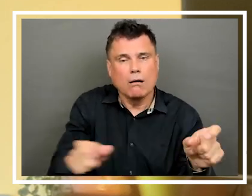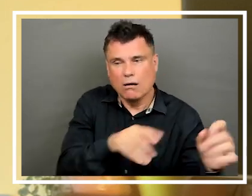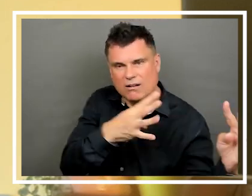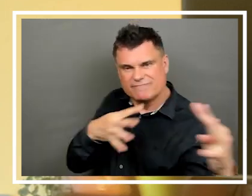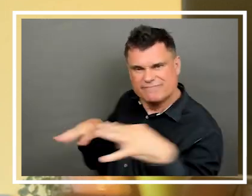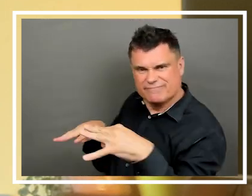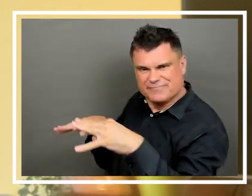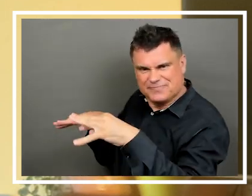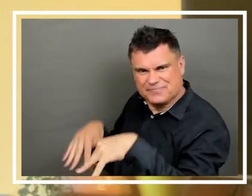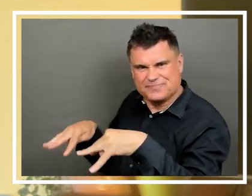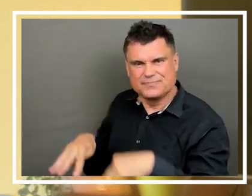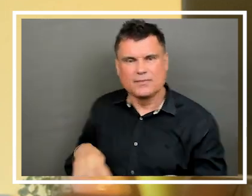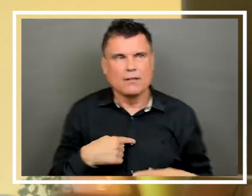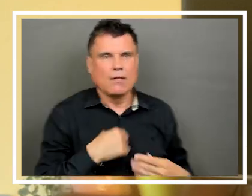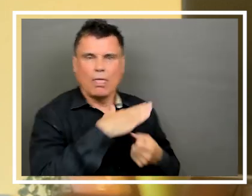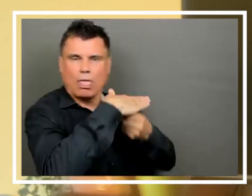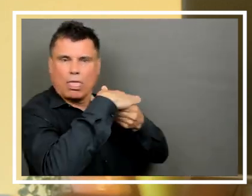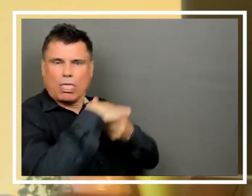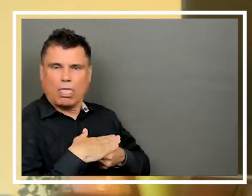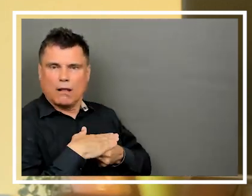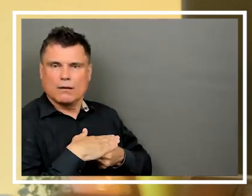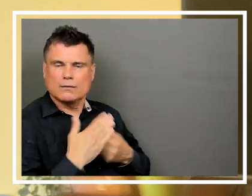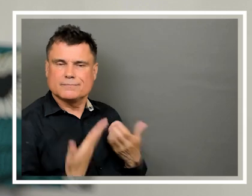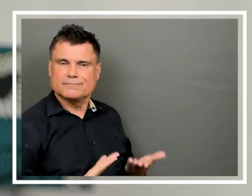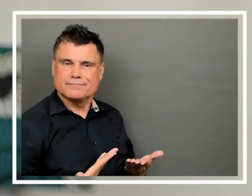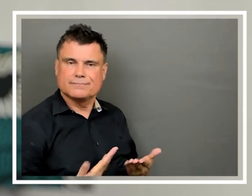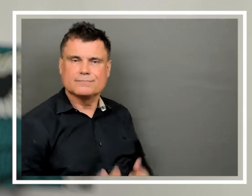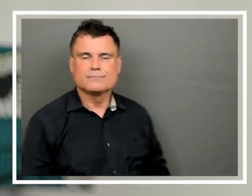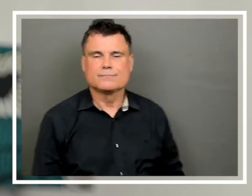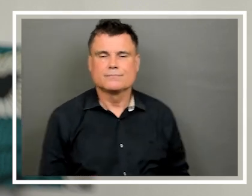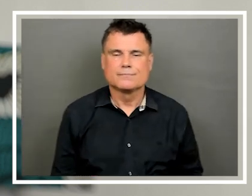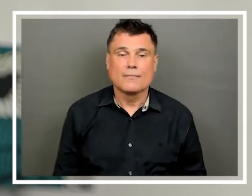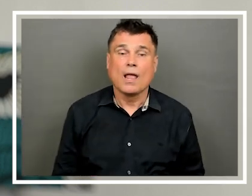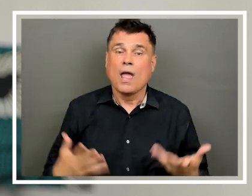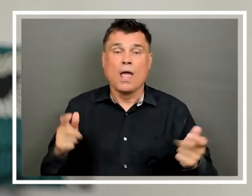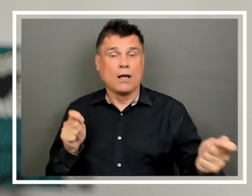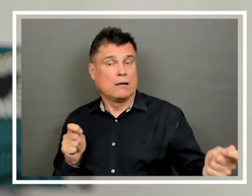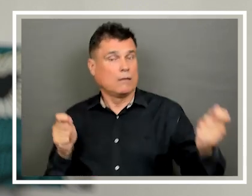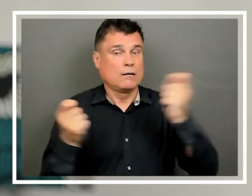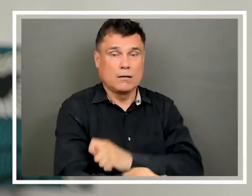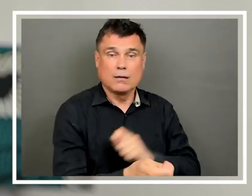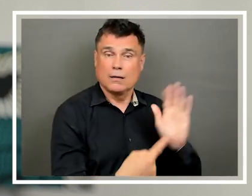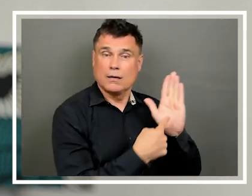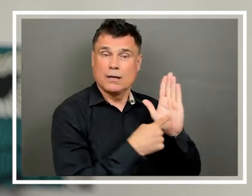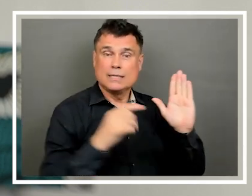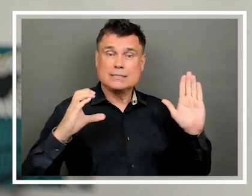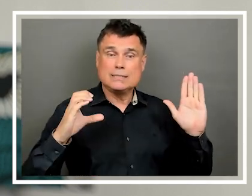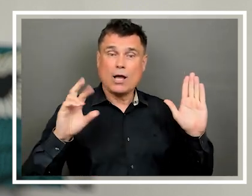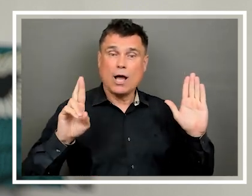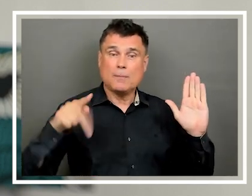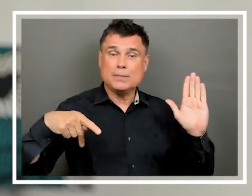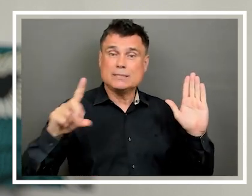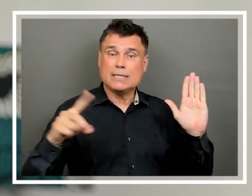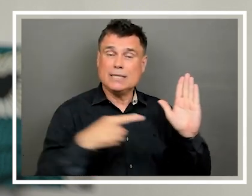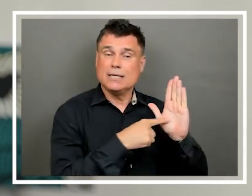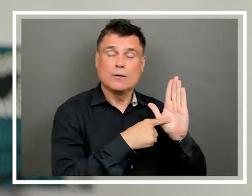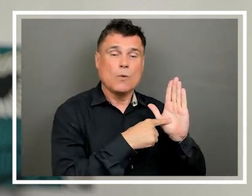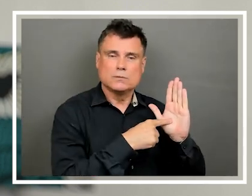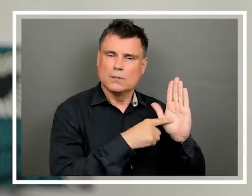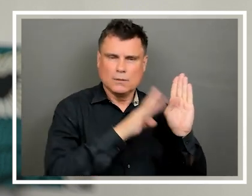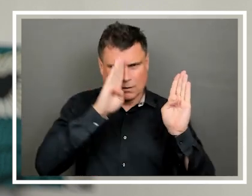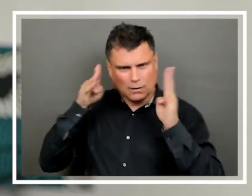reinforced the belief among my fellow peers. The most revolutionary thing about the human rights approach to